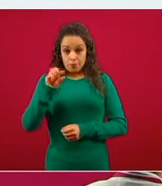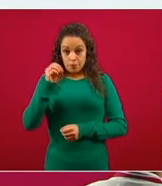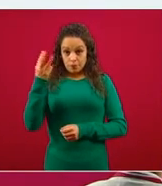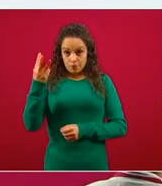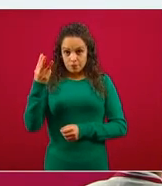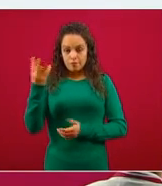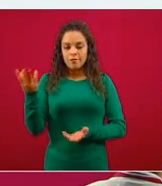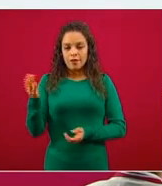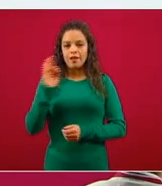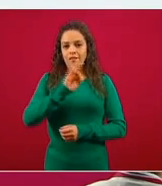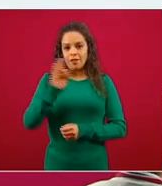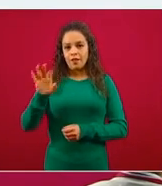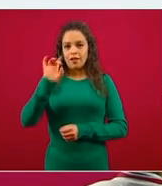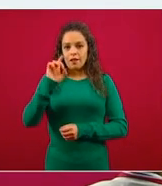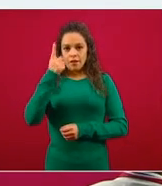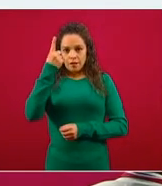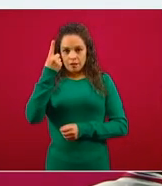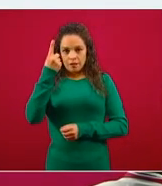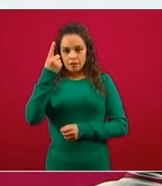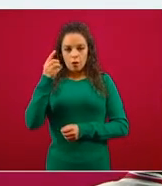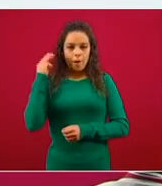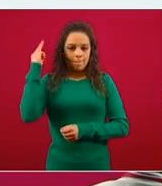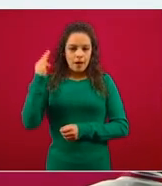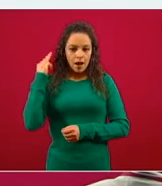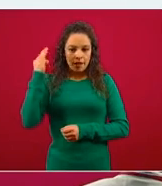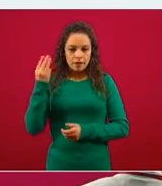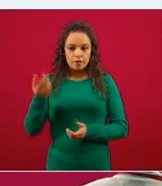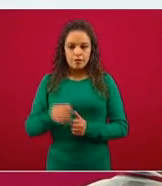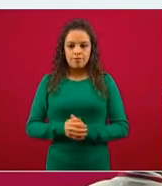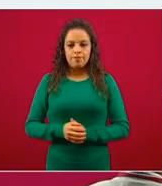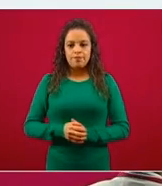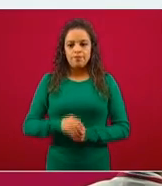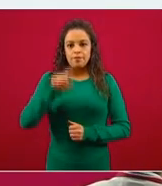31.03 means March the 31st.